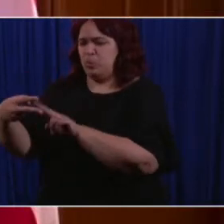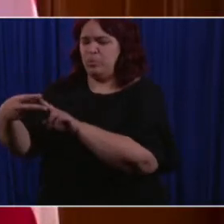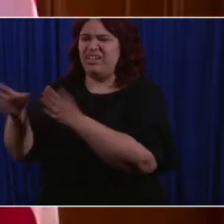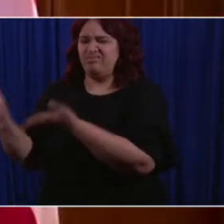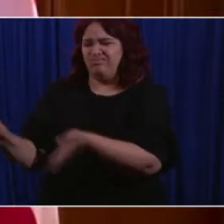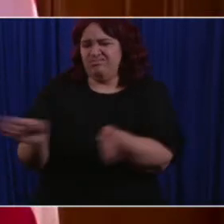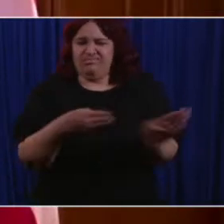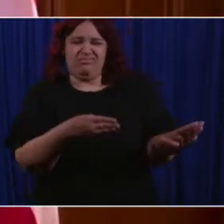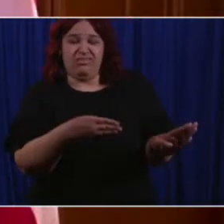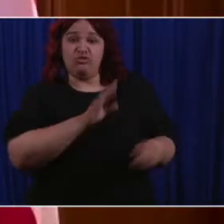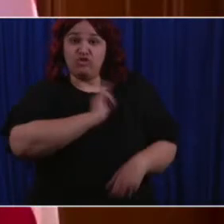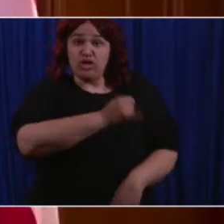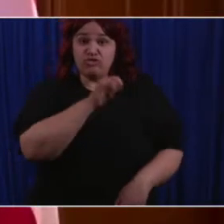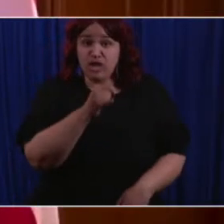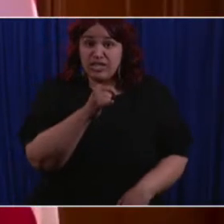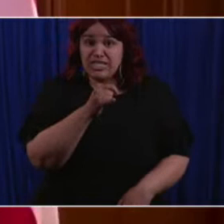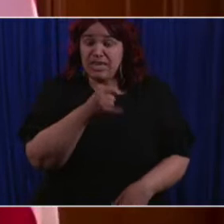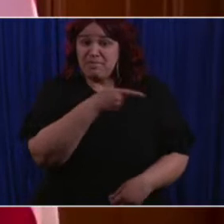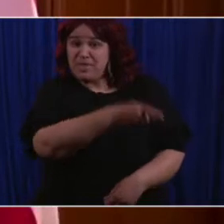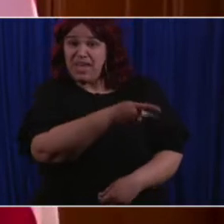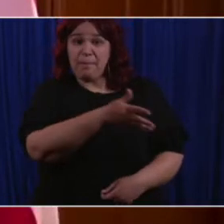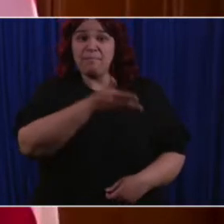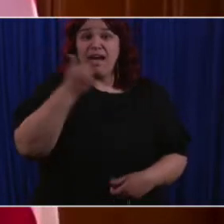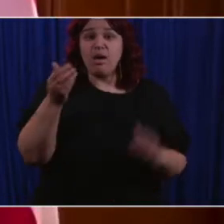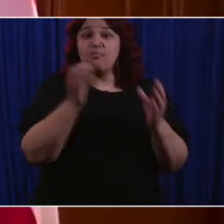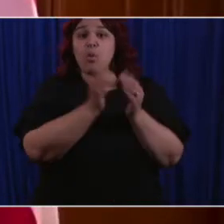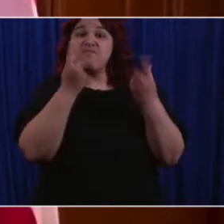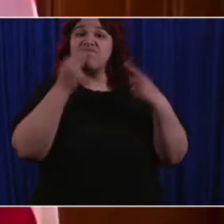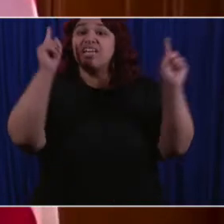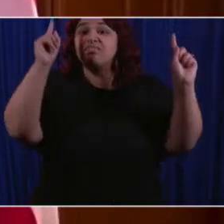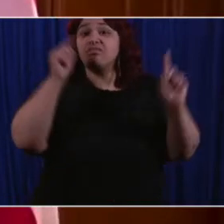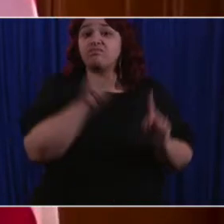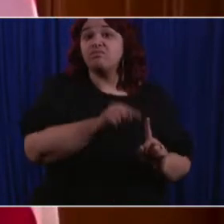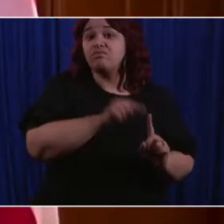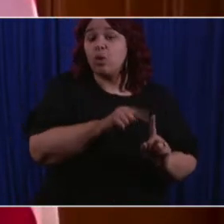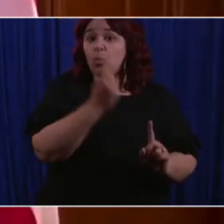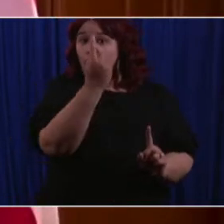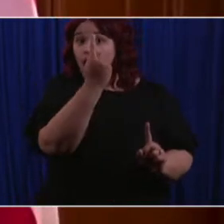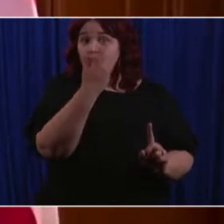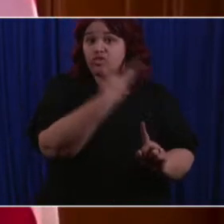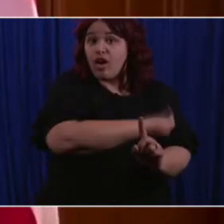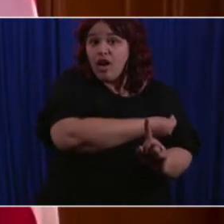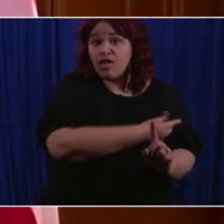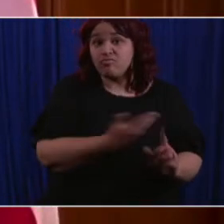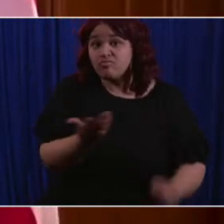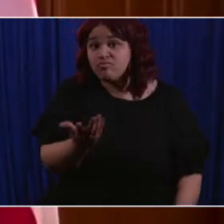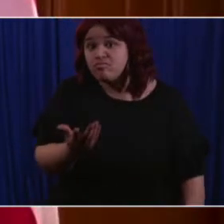Yeah, I can't answer that. Maybe Dr. Vanderhoef can. The efficiency of having a single shot,